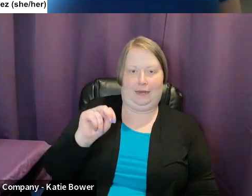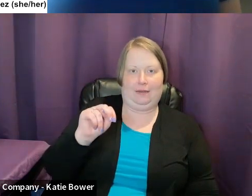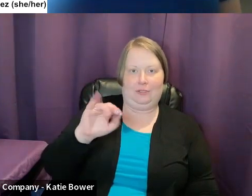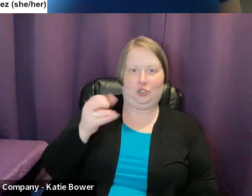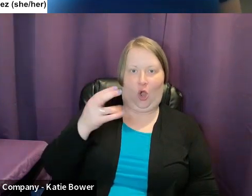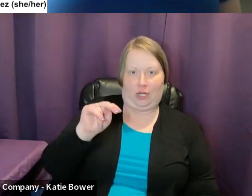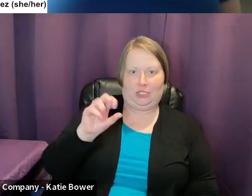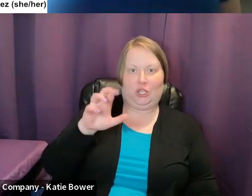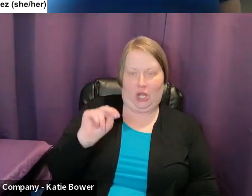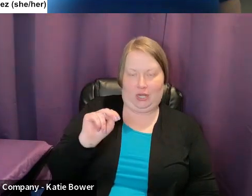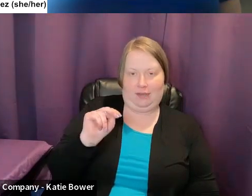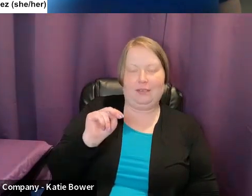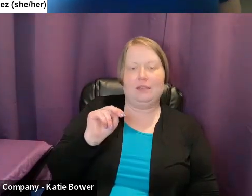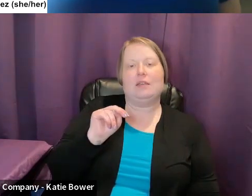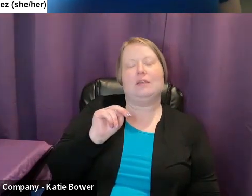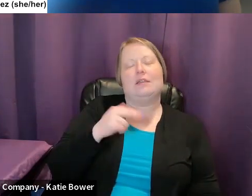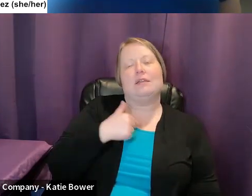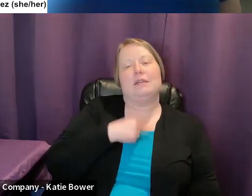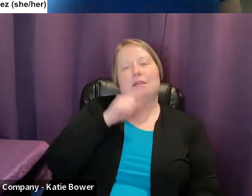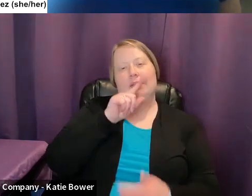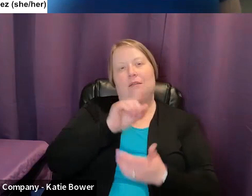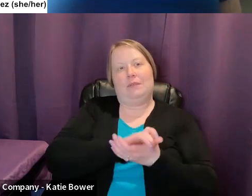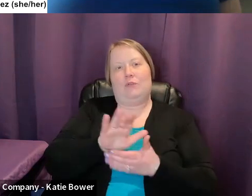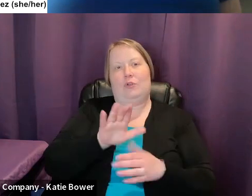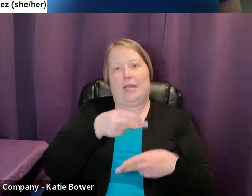Johnson. I think her name, it's like